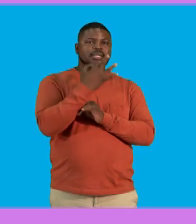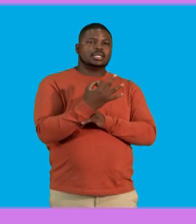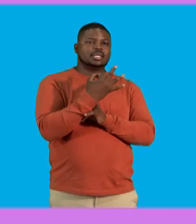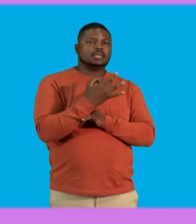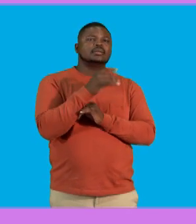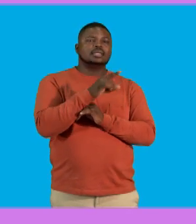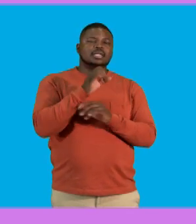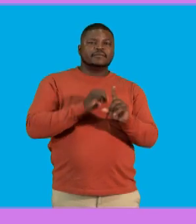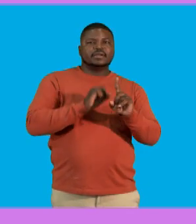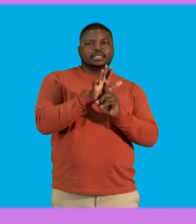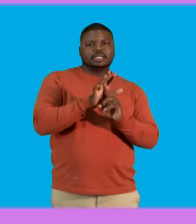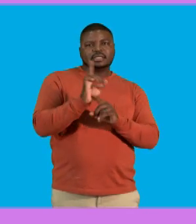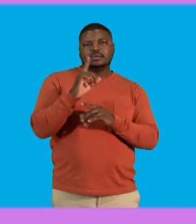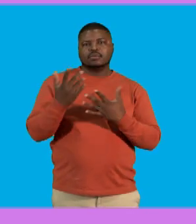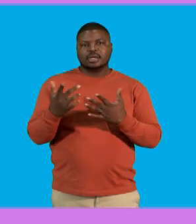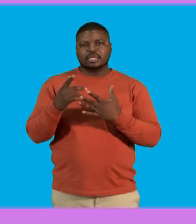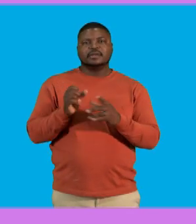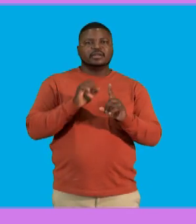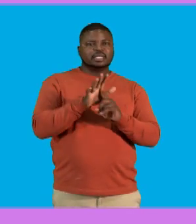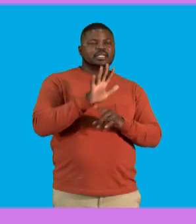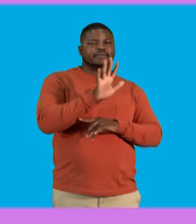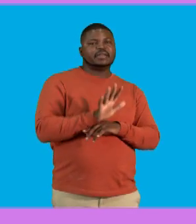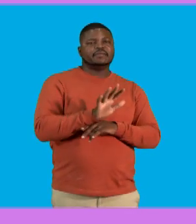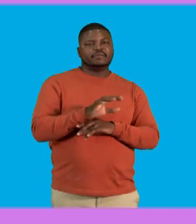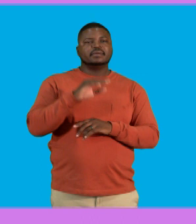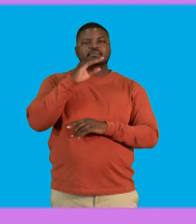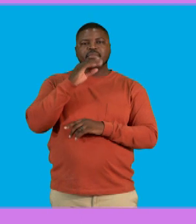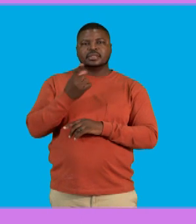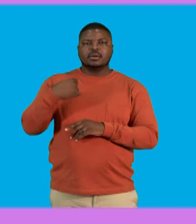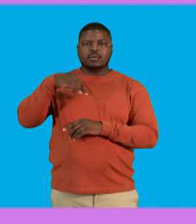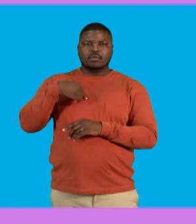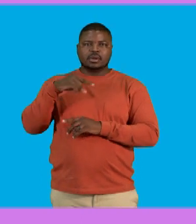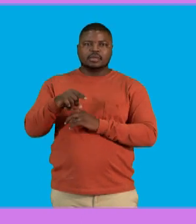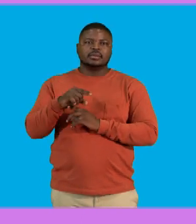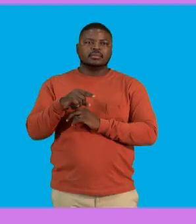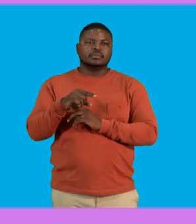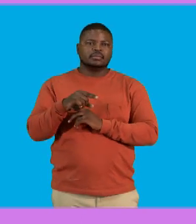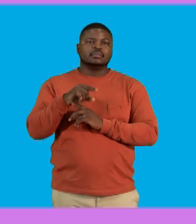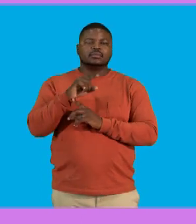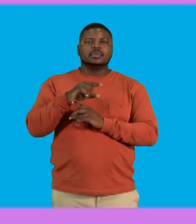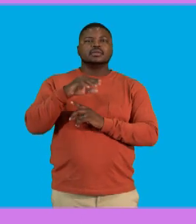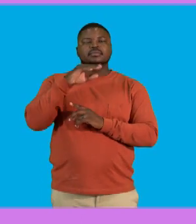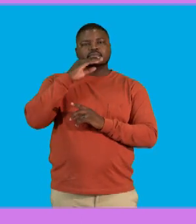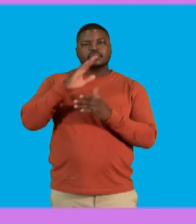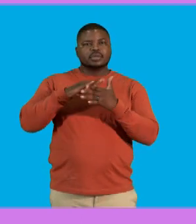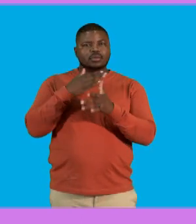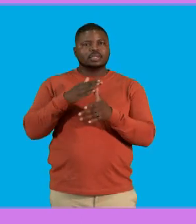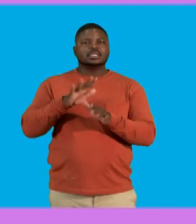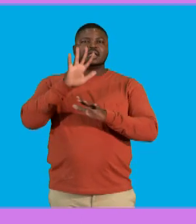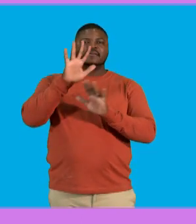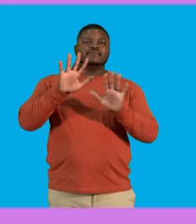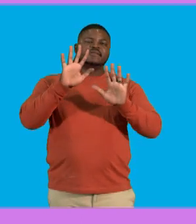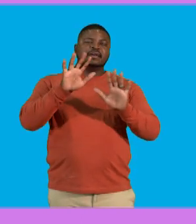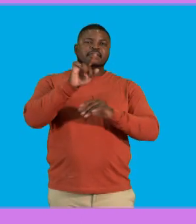But it's affected by what? It's affected by 5. It means now we are disregarding the decimal point. So it means with 5, because it's 5